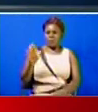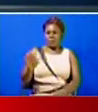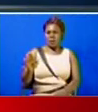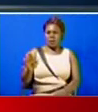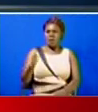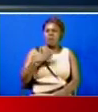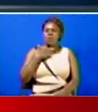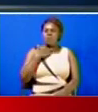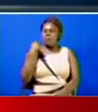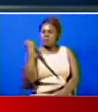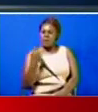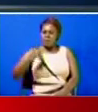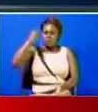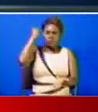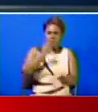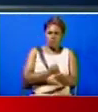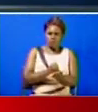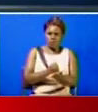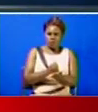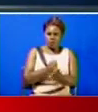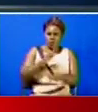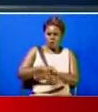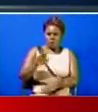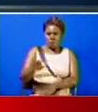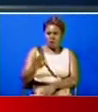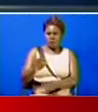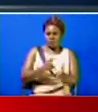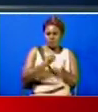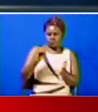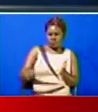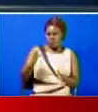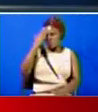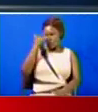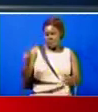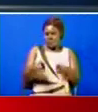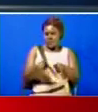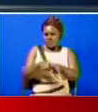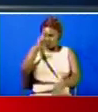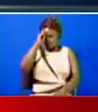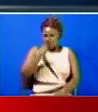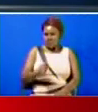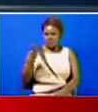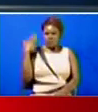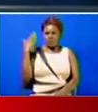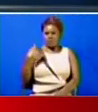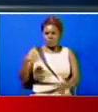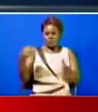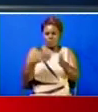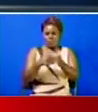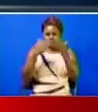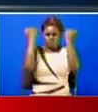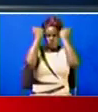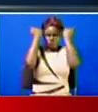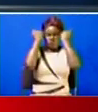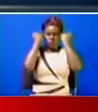Kamau wants abuse of office charges being preferred against him quashed on the grounds that the same charges were previously terminated by the Court of